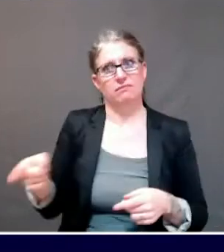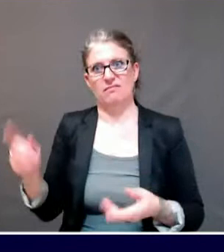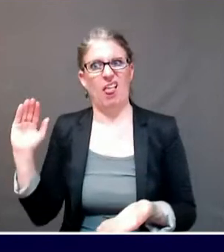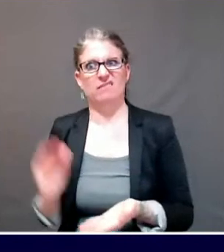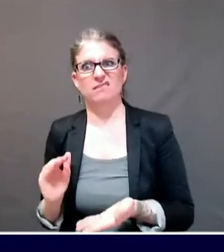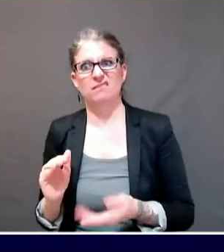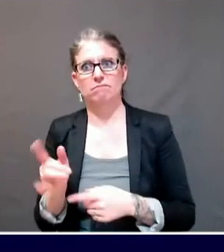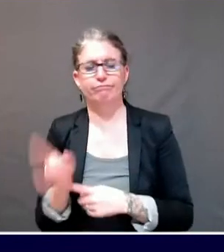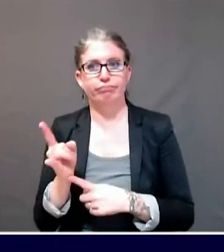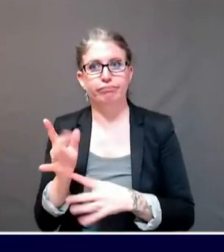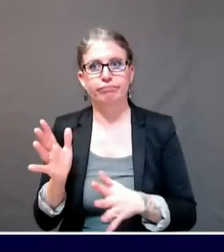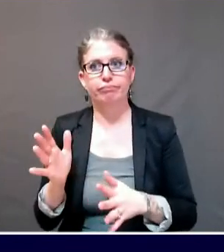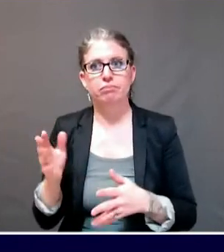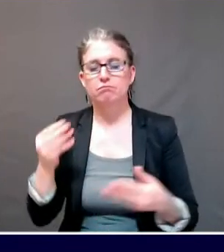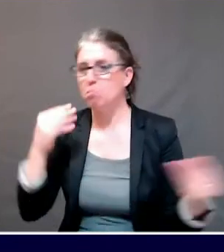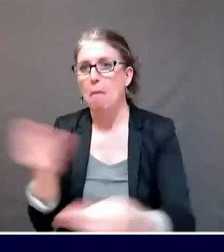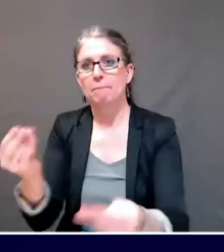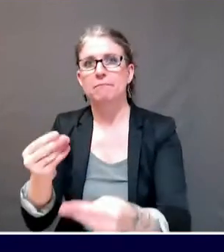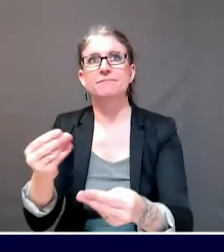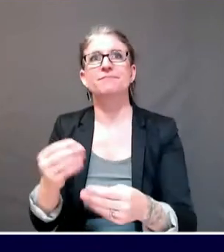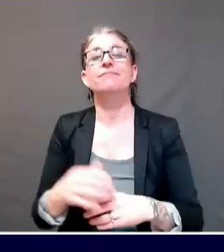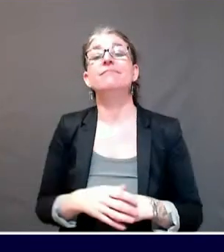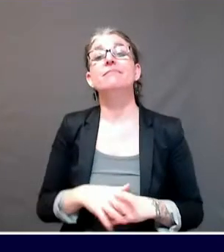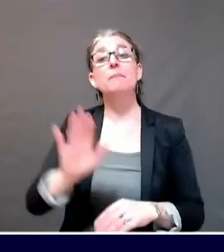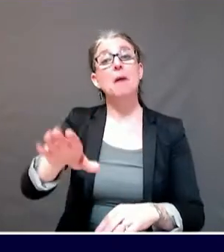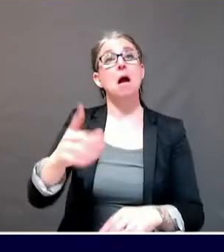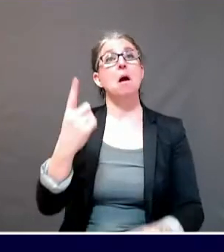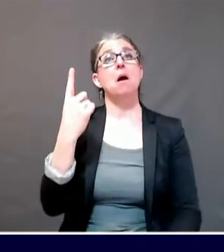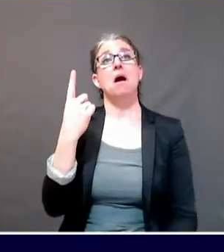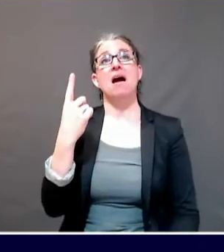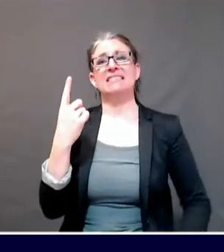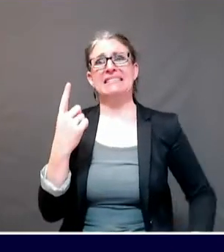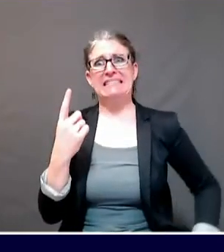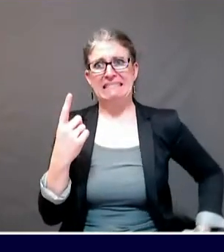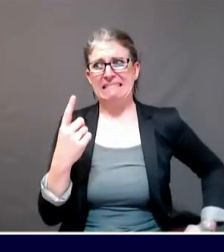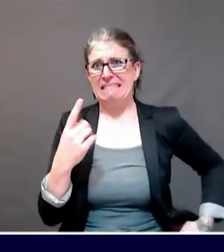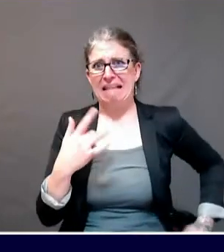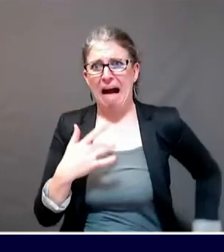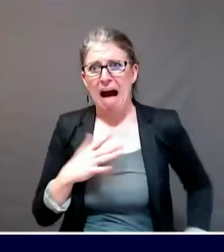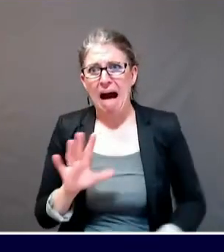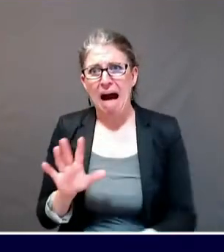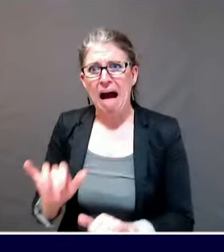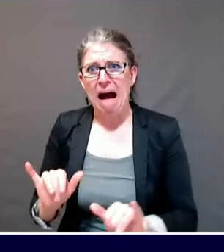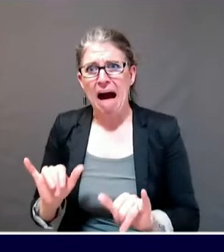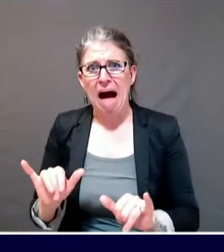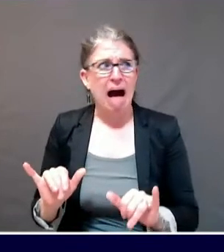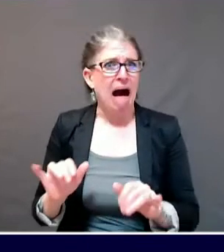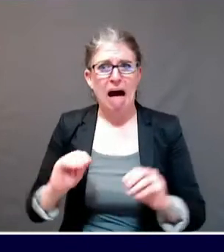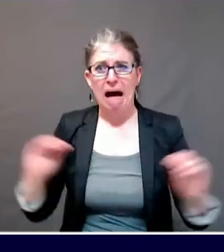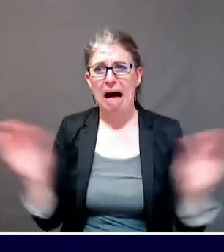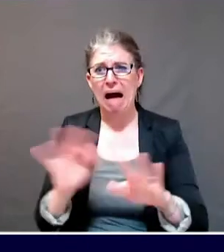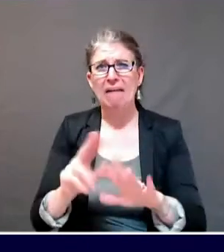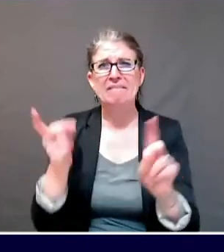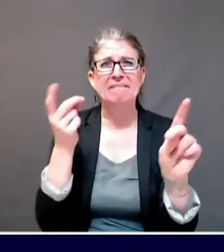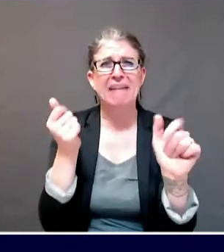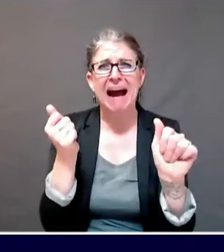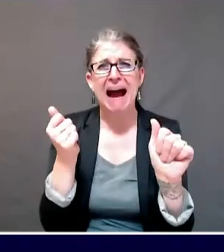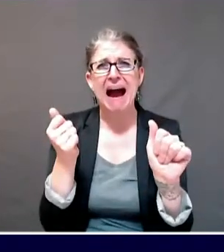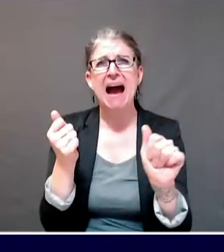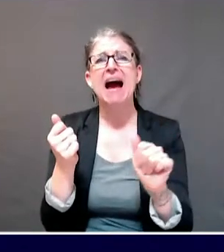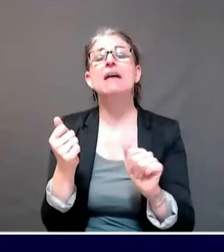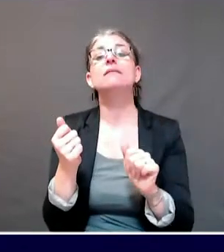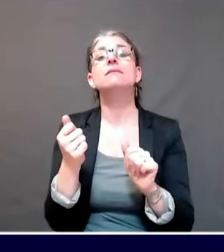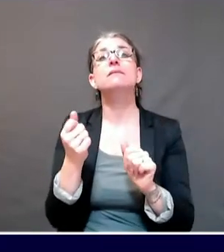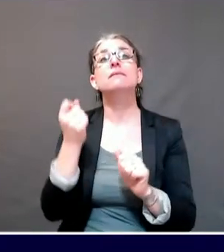this new strain don't seem to have more severe illness than as with the other strains that